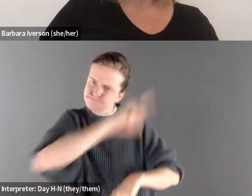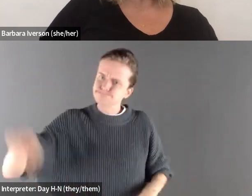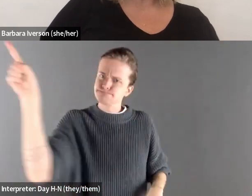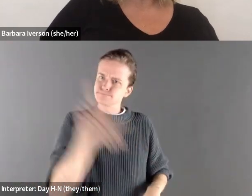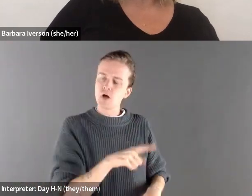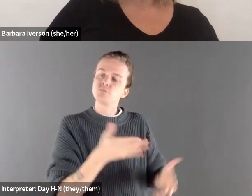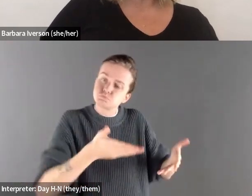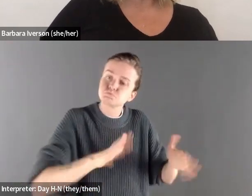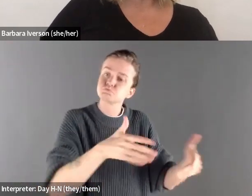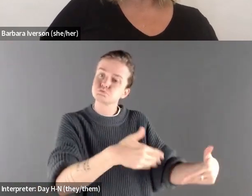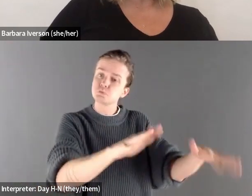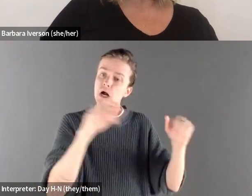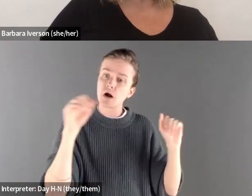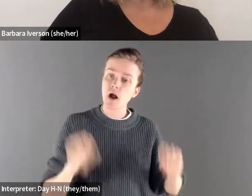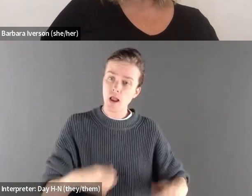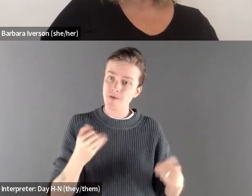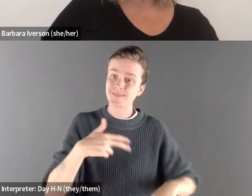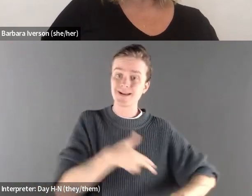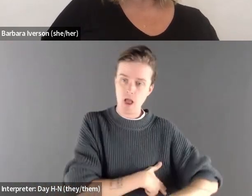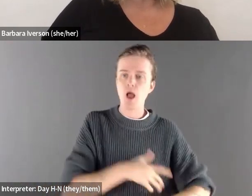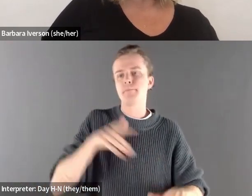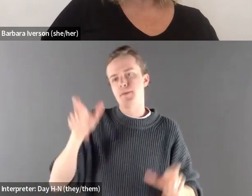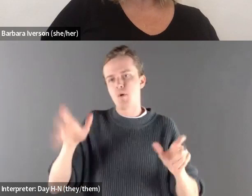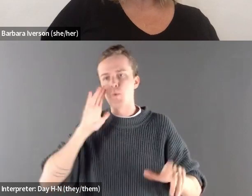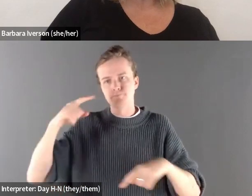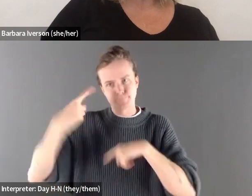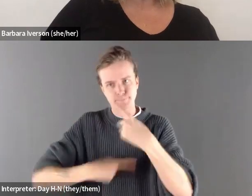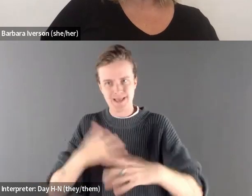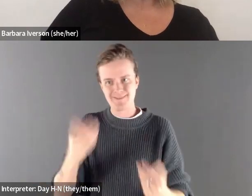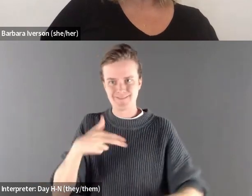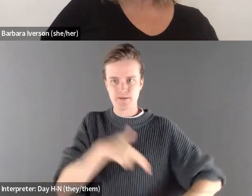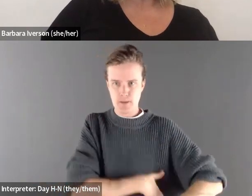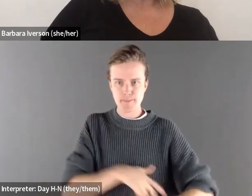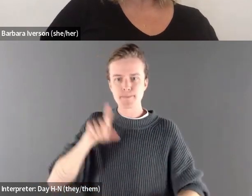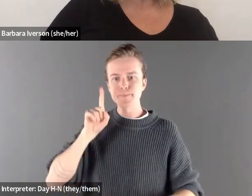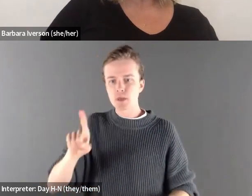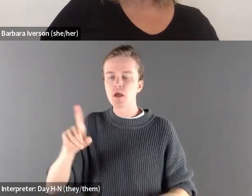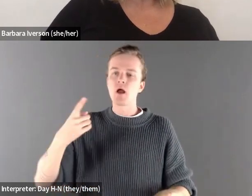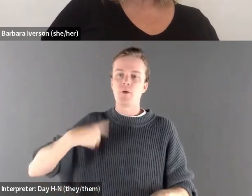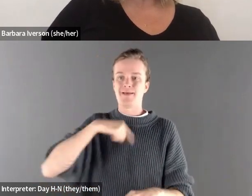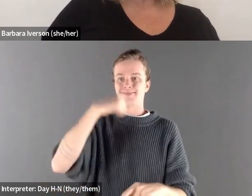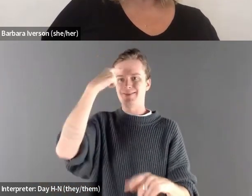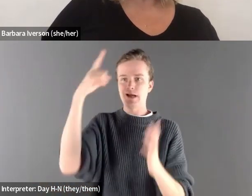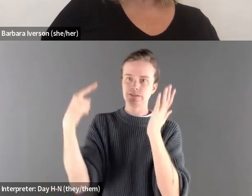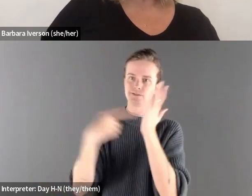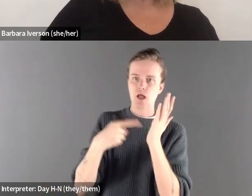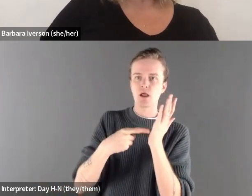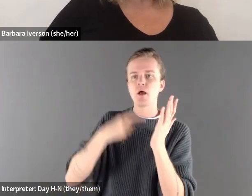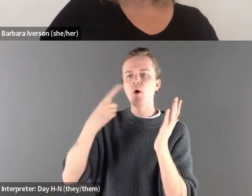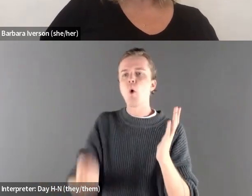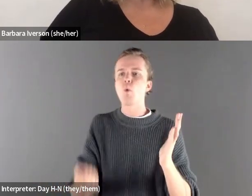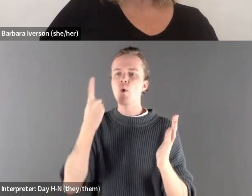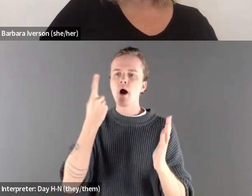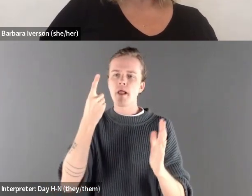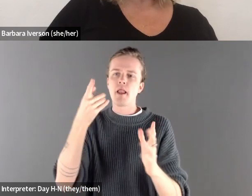be a sort of a solutionist approach to thinking about technology as a panacea that can, solve a lot of the issues that